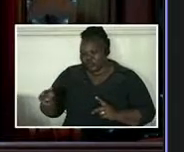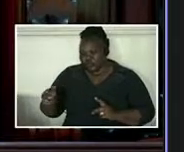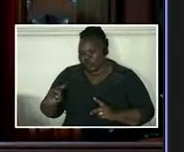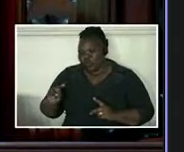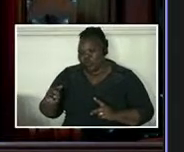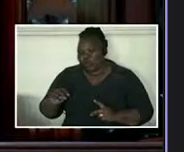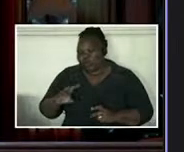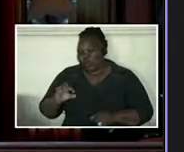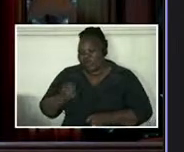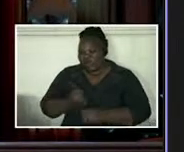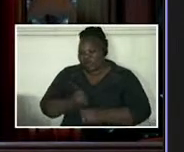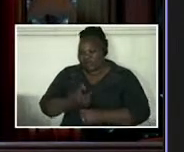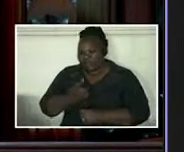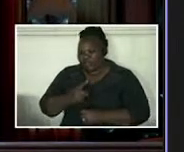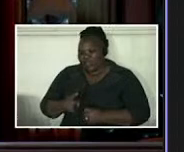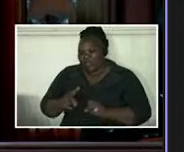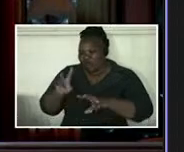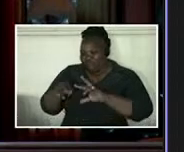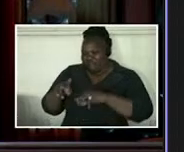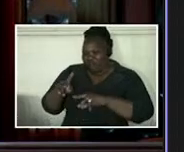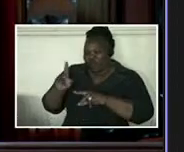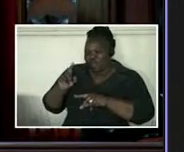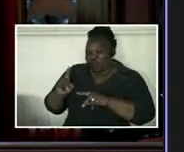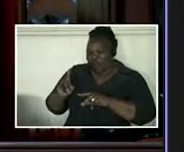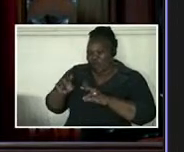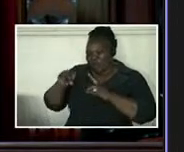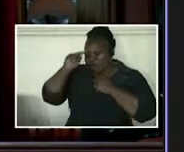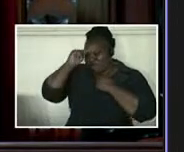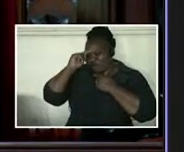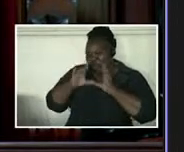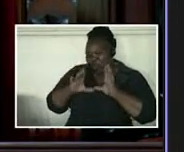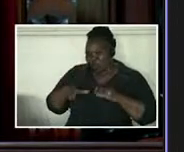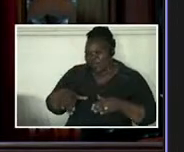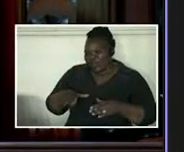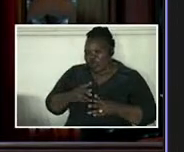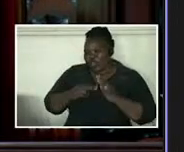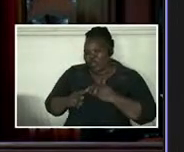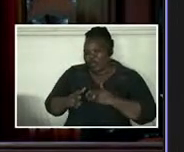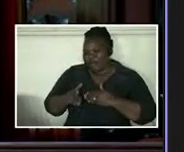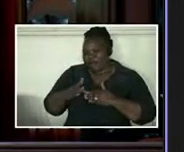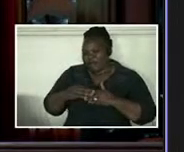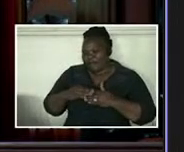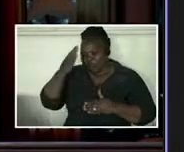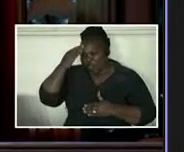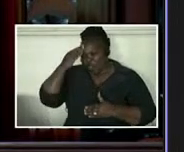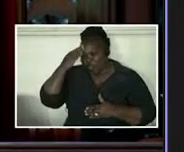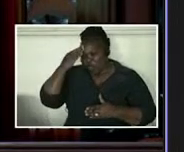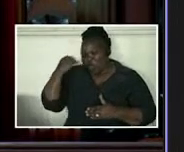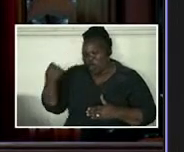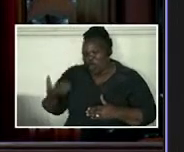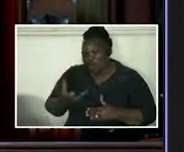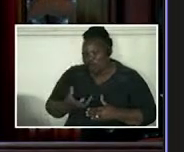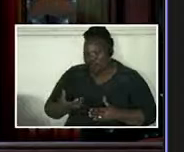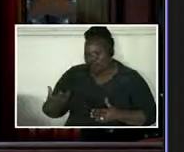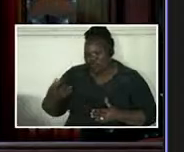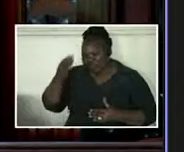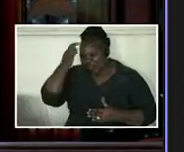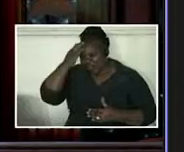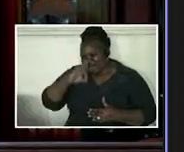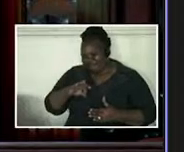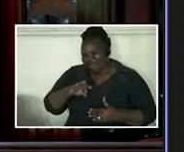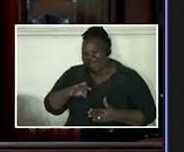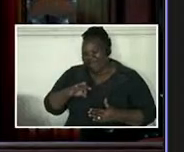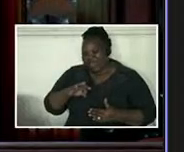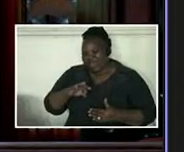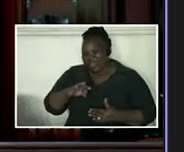the relevant presentations to the cultural committee honorable members we know that the financial resources of the government are not are not limitless we